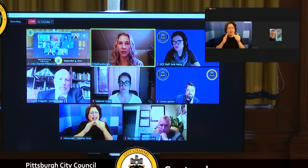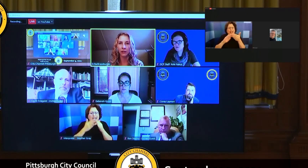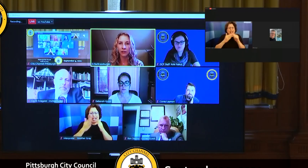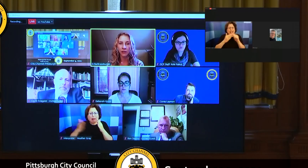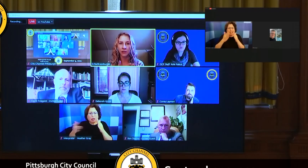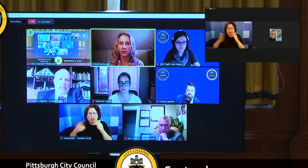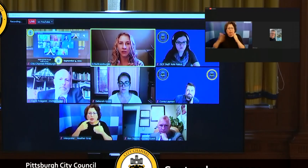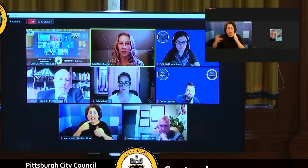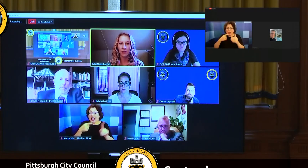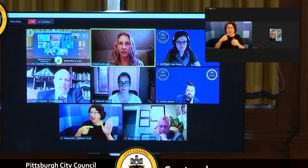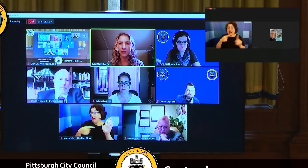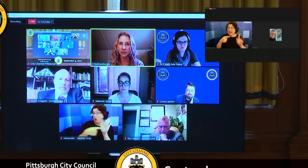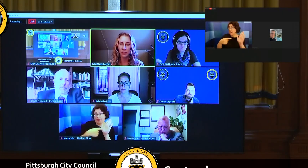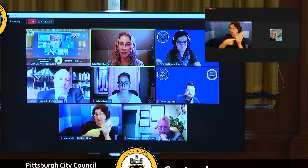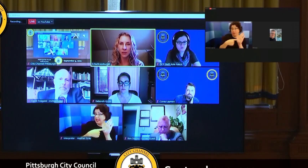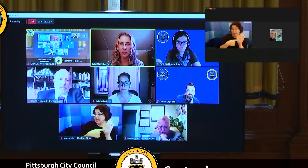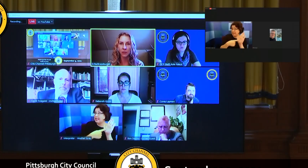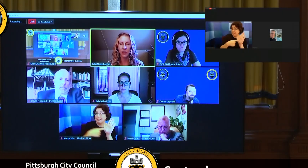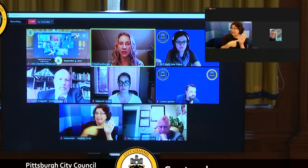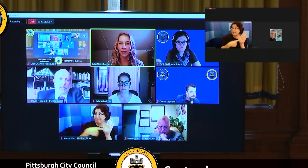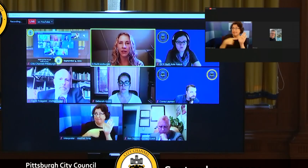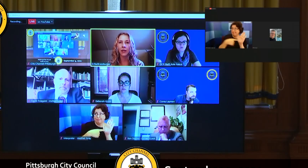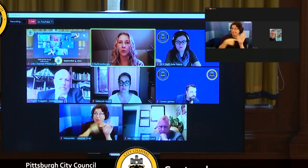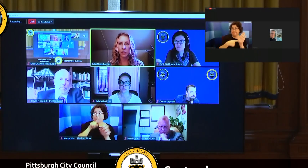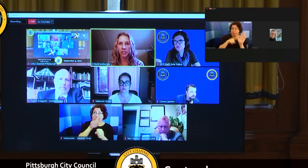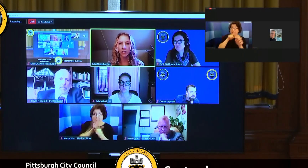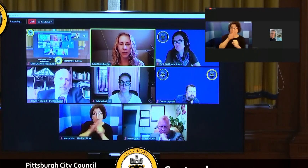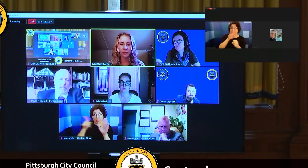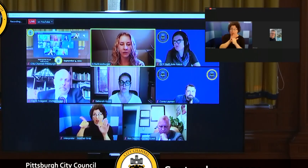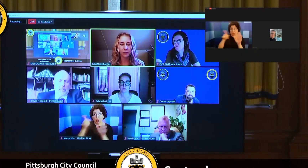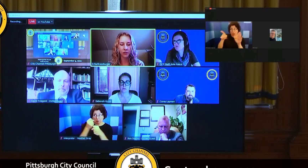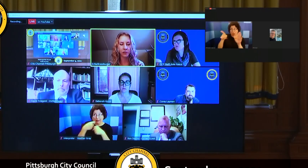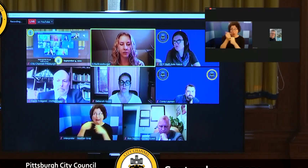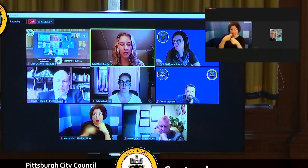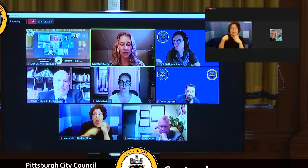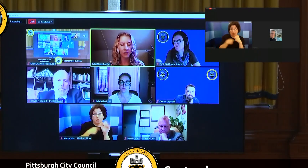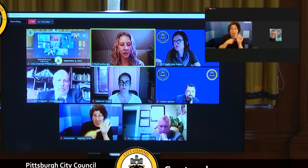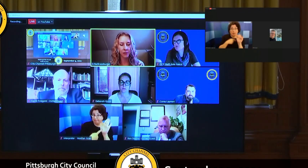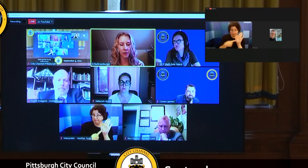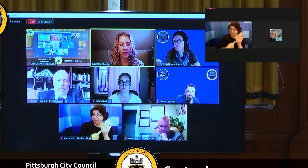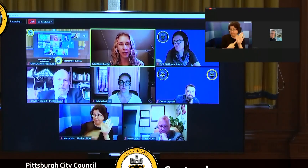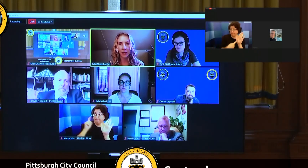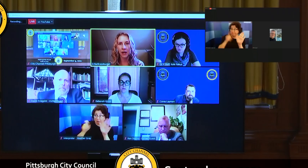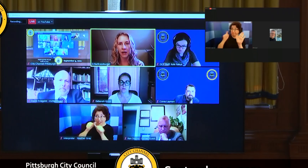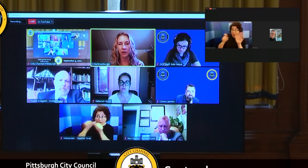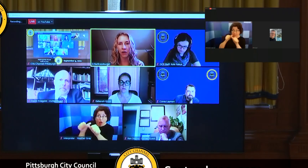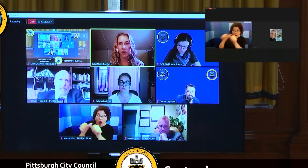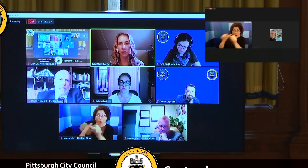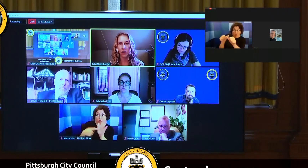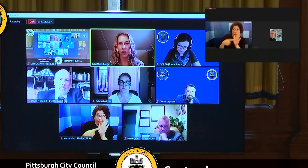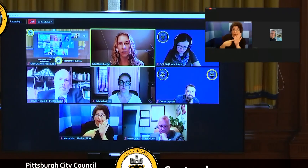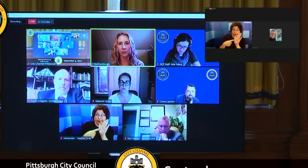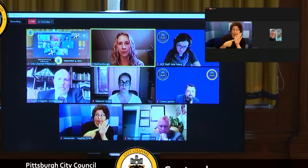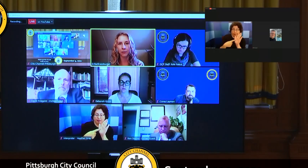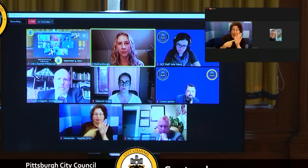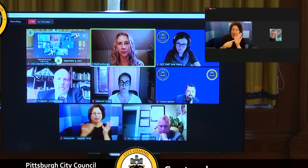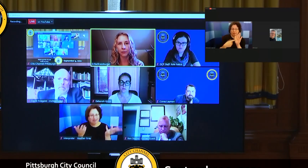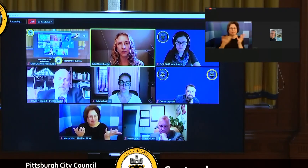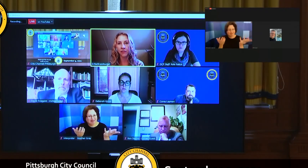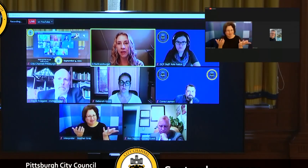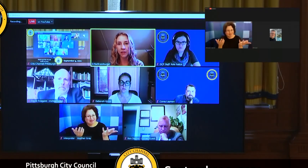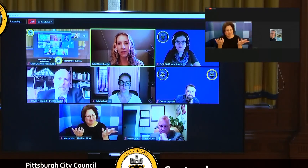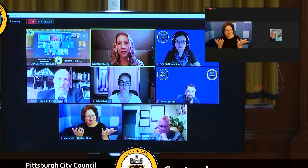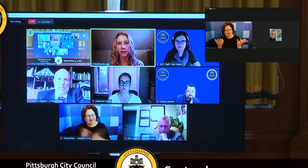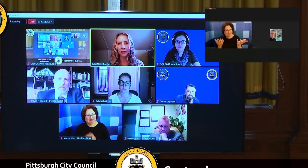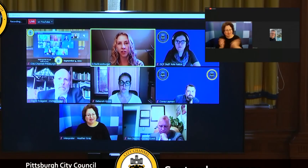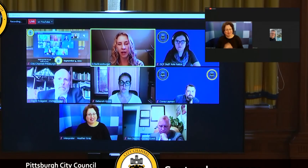something and say, this is a commitment you made. We need you to maintain this commitment. And I have all